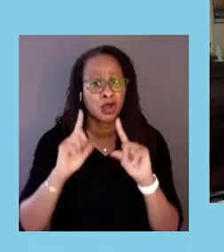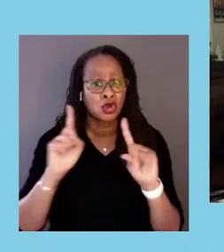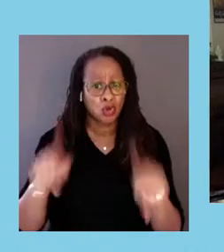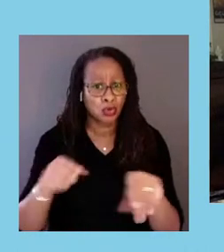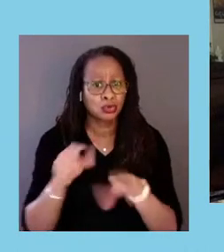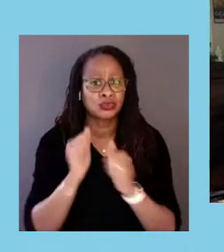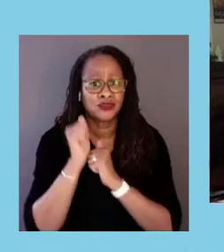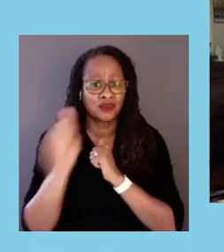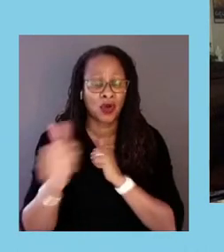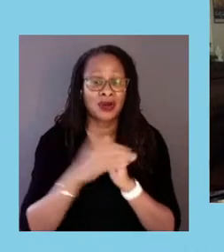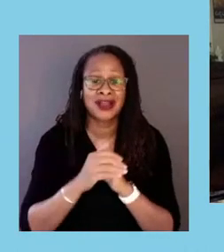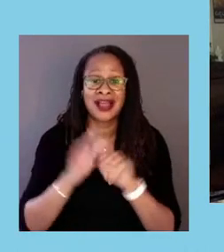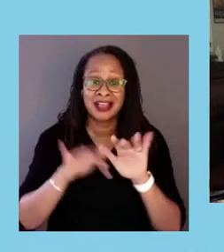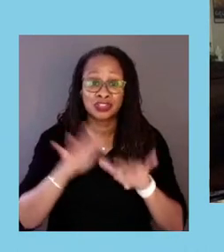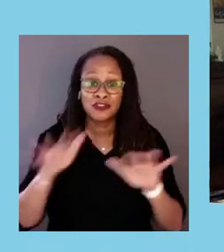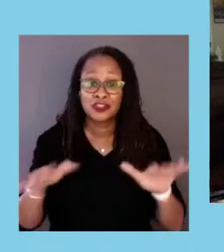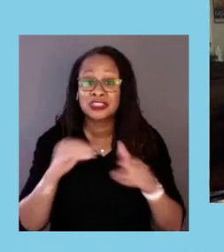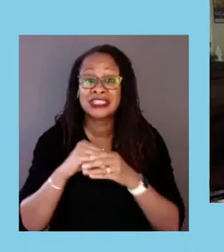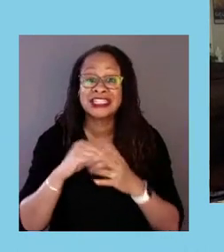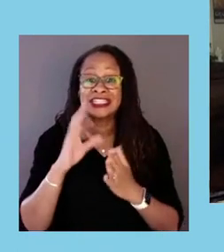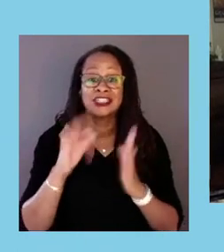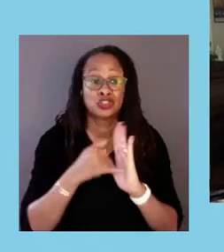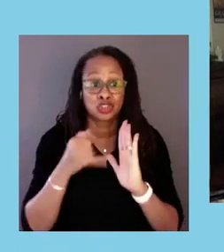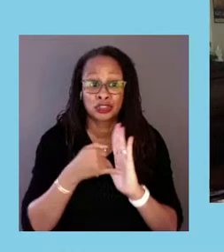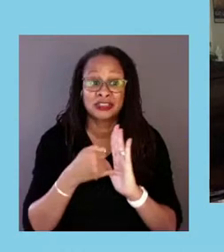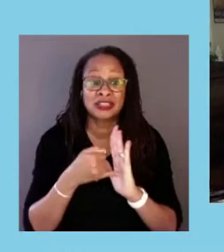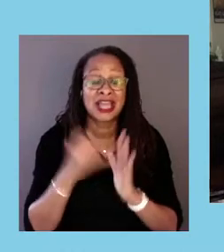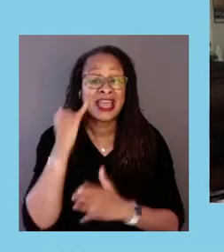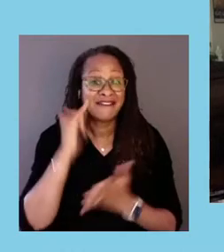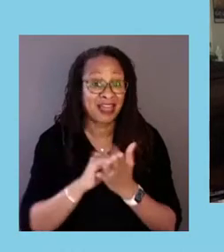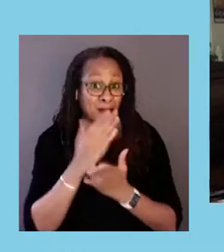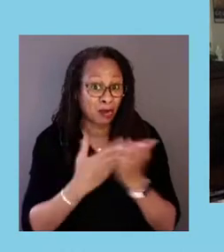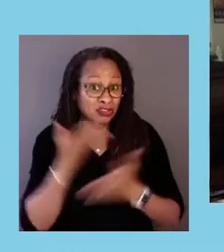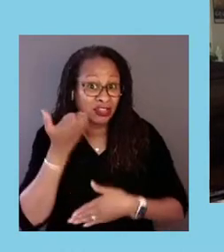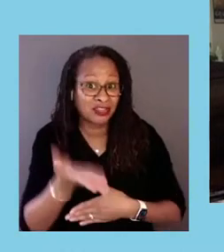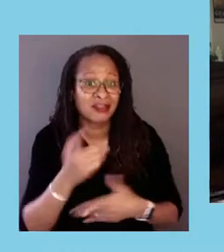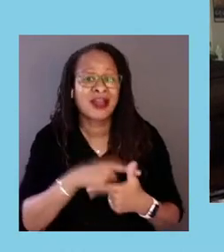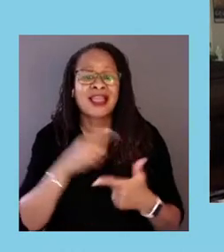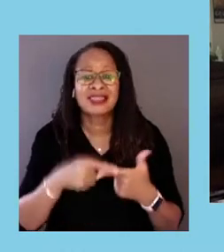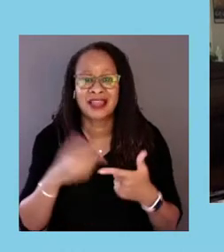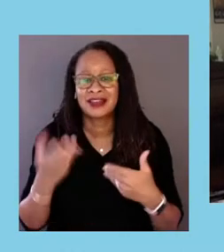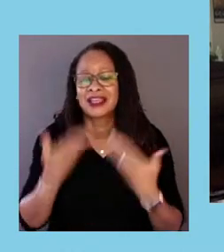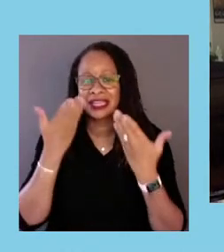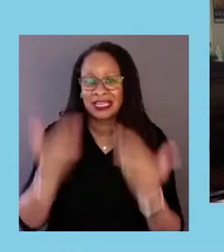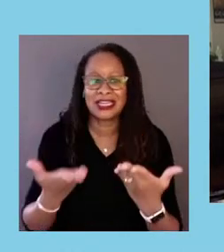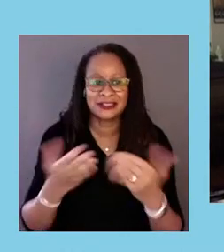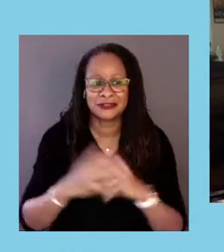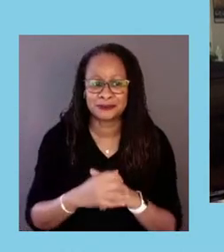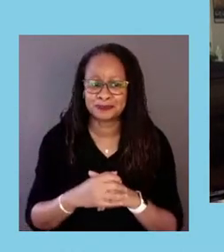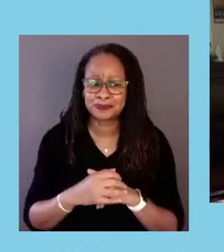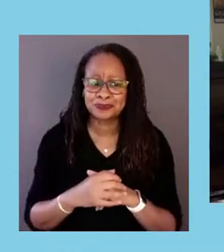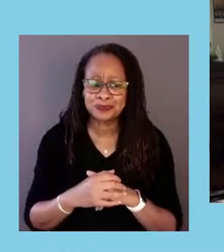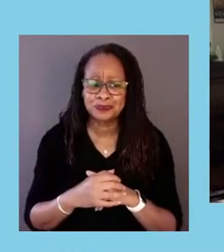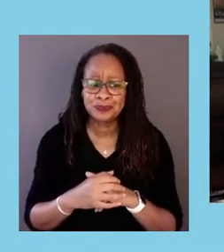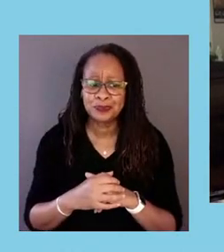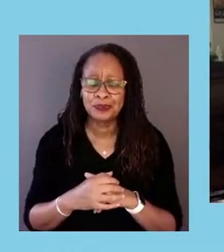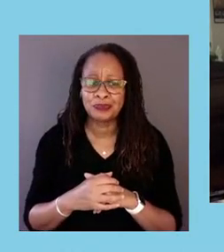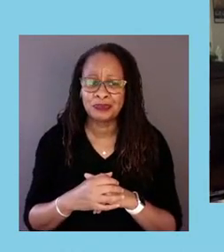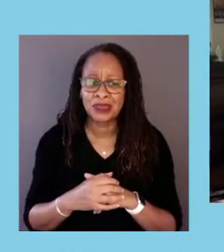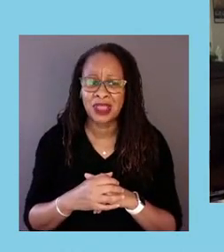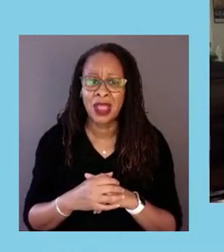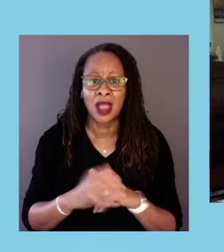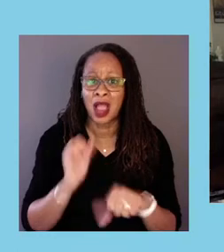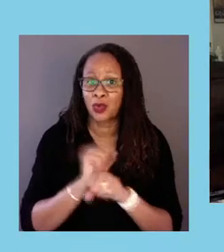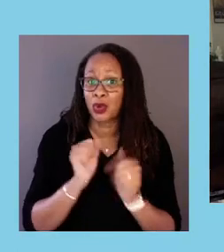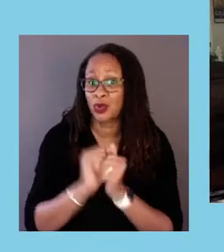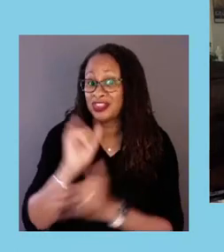in journalism. If that part is there, then it gives a greater like. I work closely with Jazz. Jazz and I